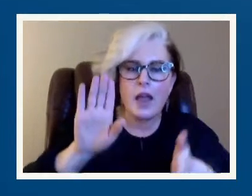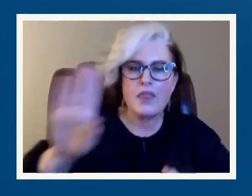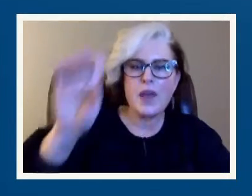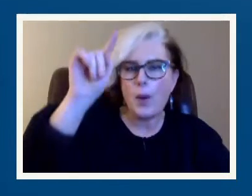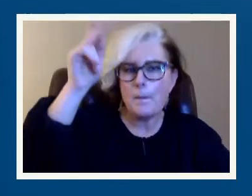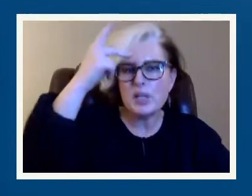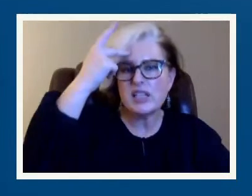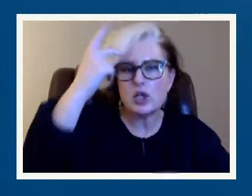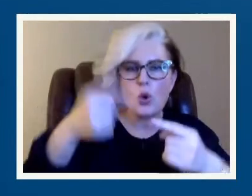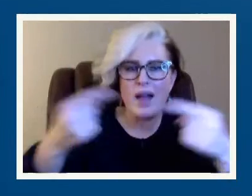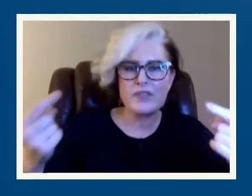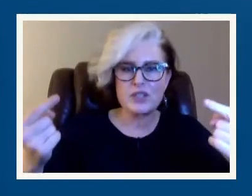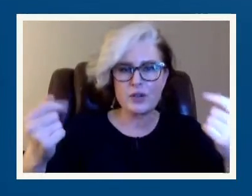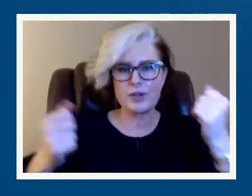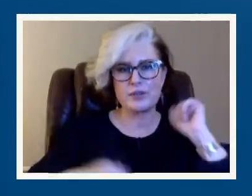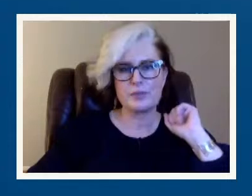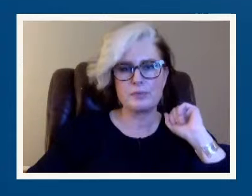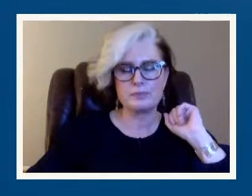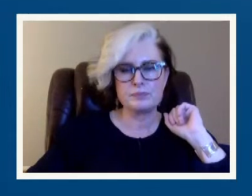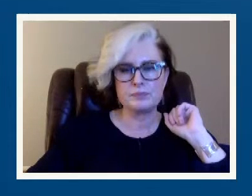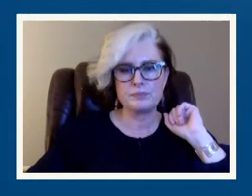opponents.